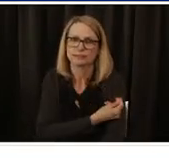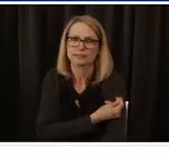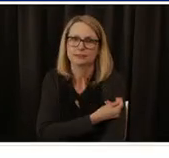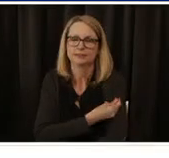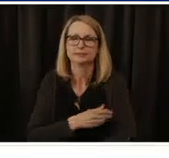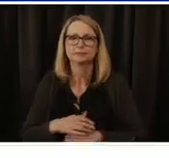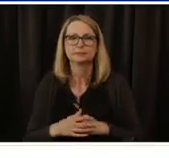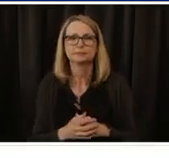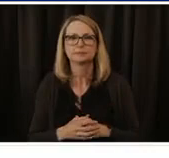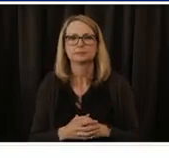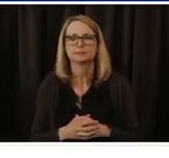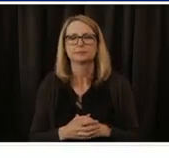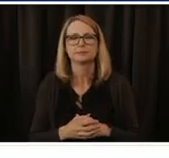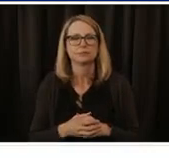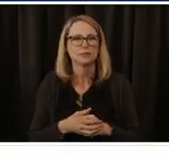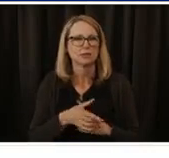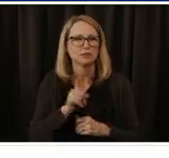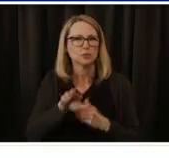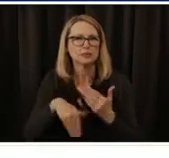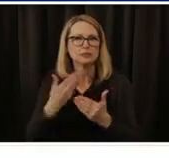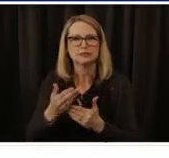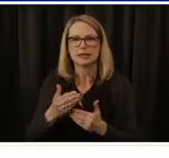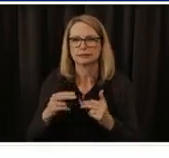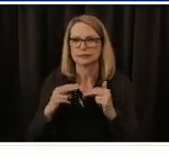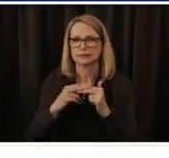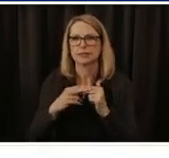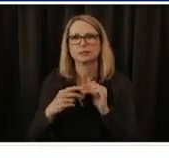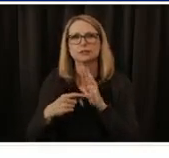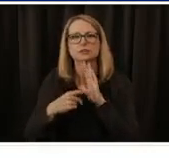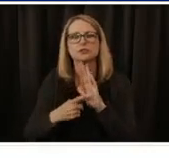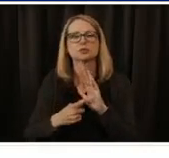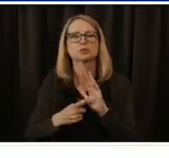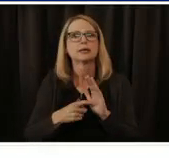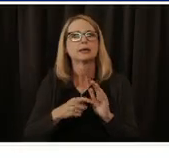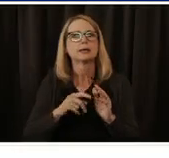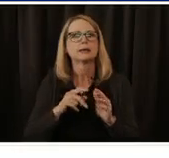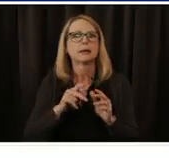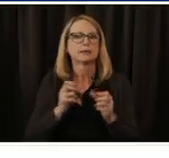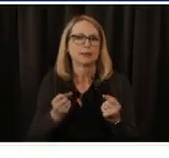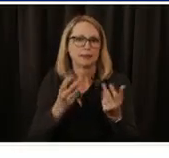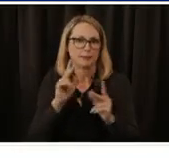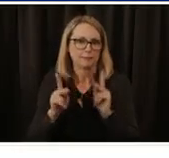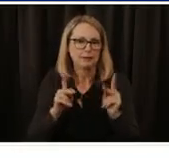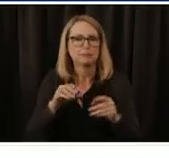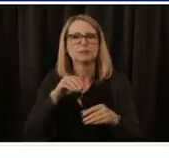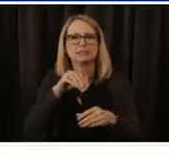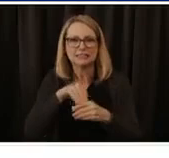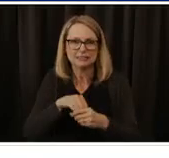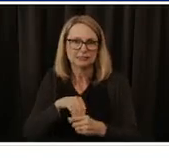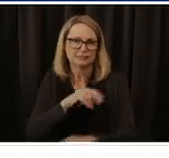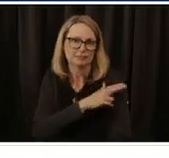This figure is showing you specifically hospital admissions that are occurring among breakthrough cases versus all